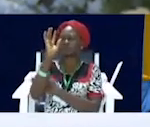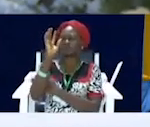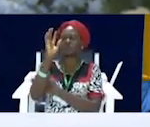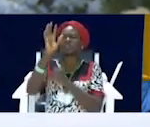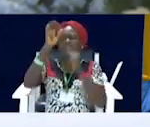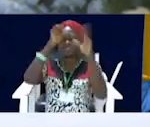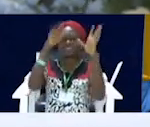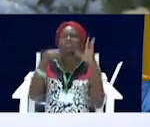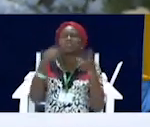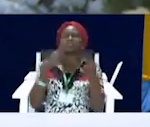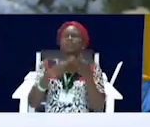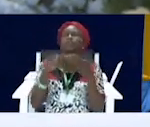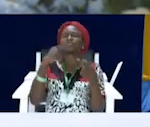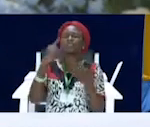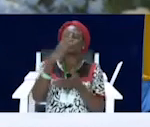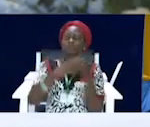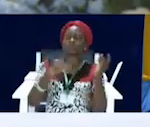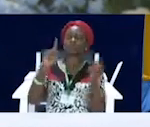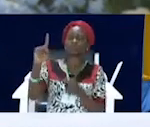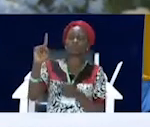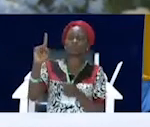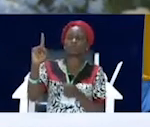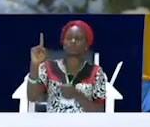Daddy asked me to tell someone,